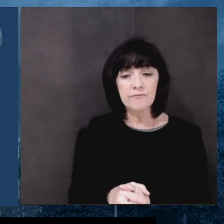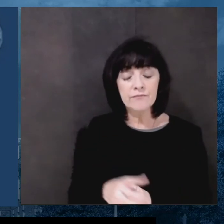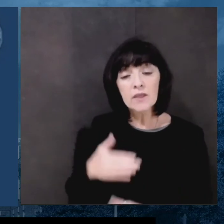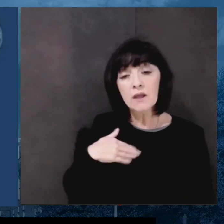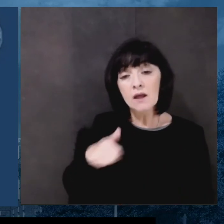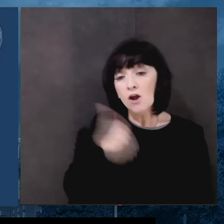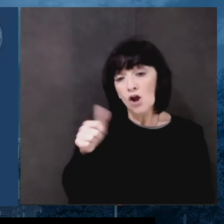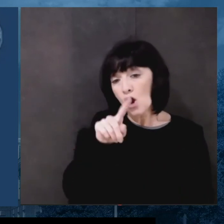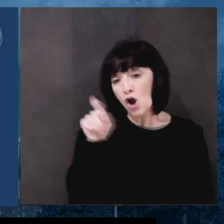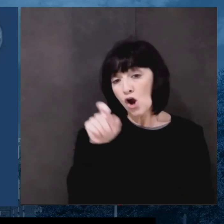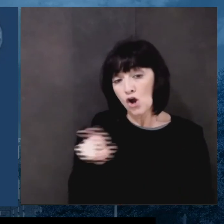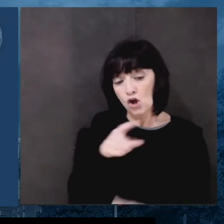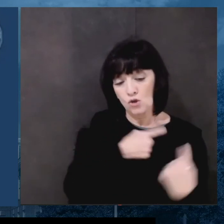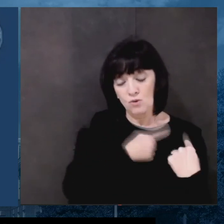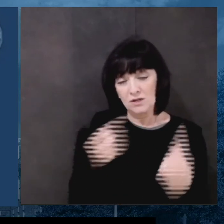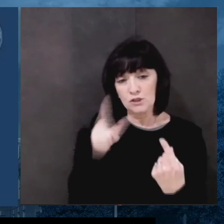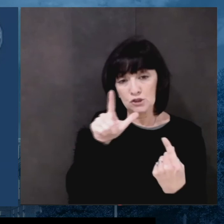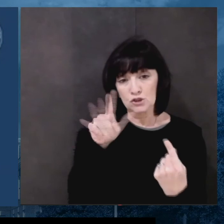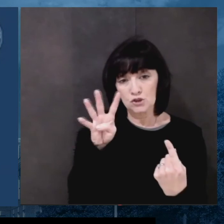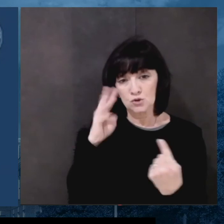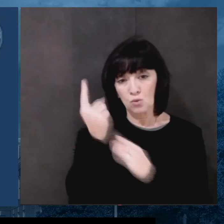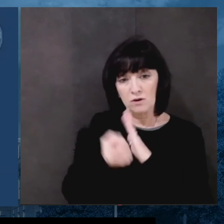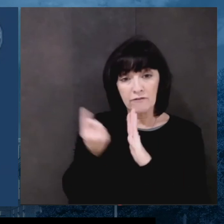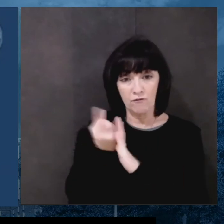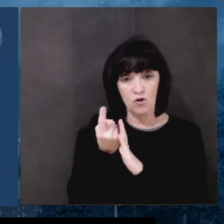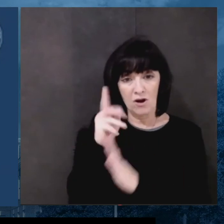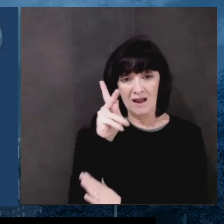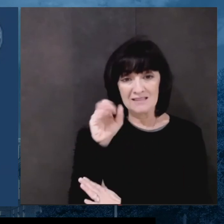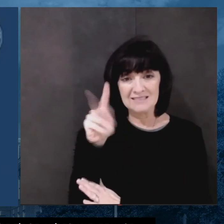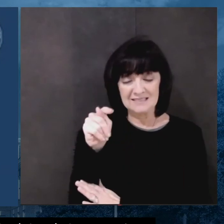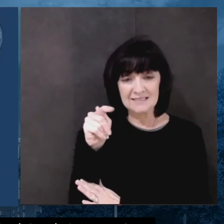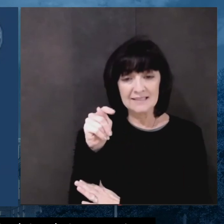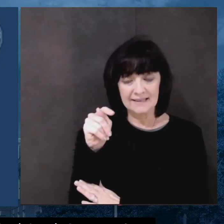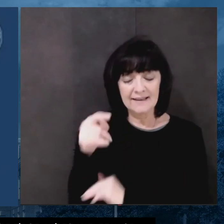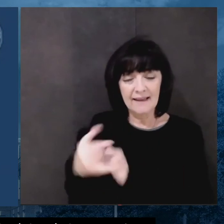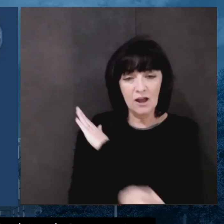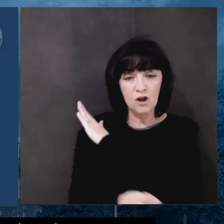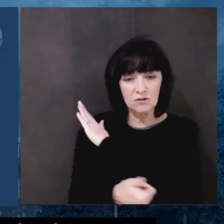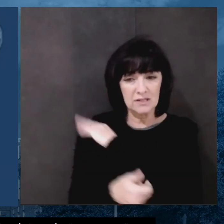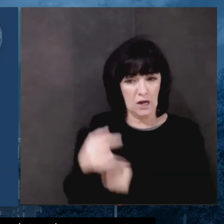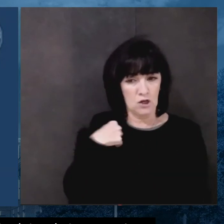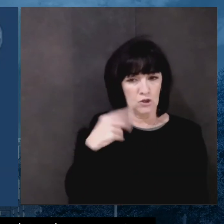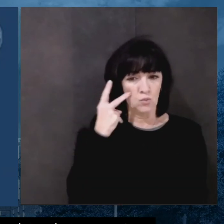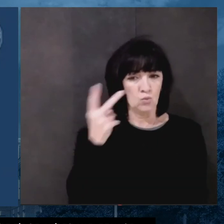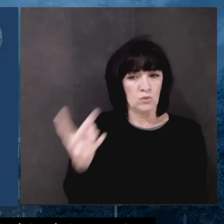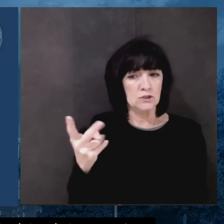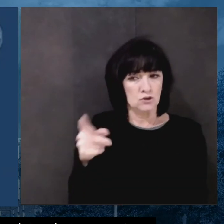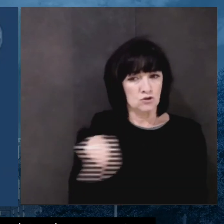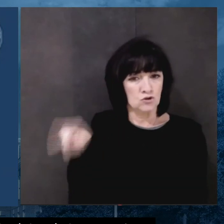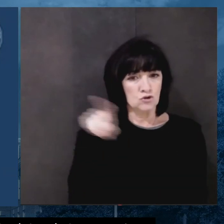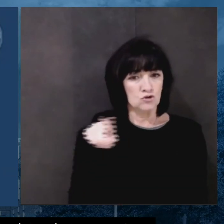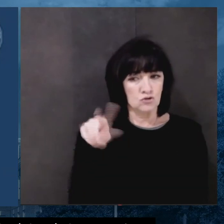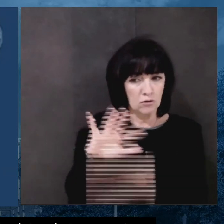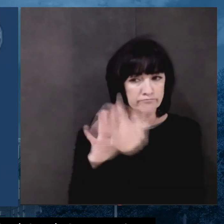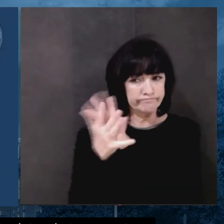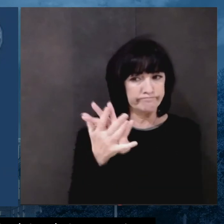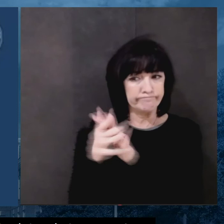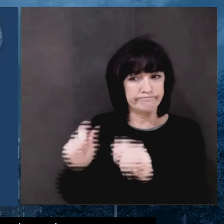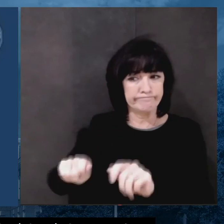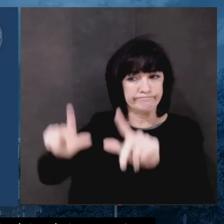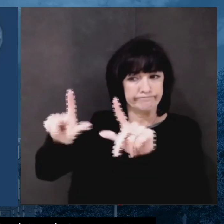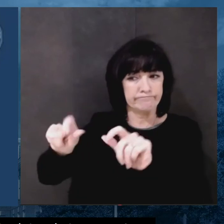County. We saw 2 of the 3 markers go red in the last 24 hours. Governor, what are